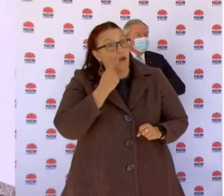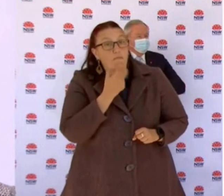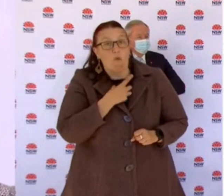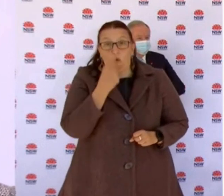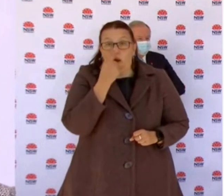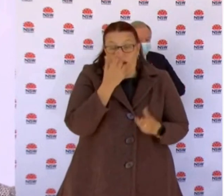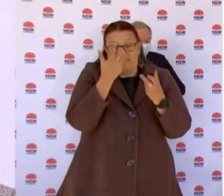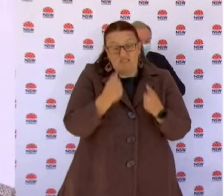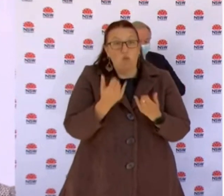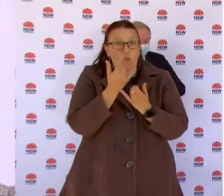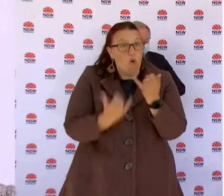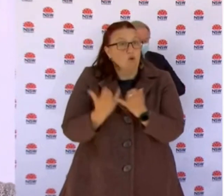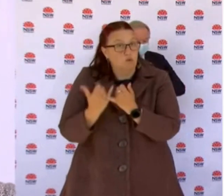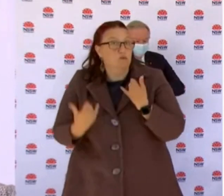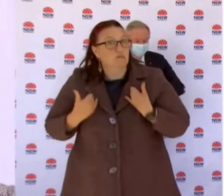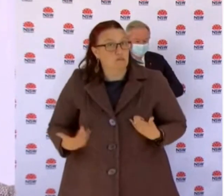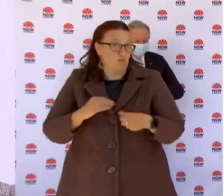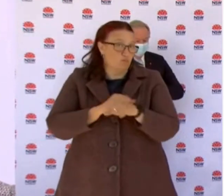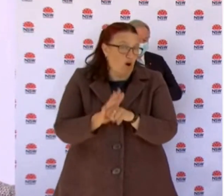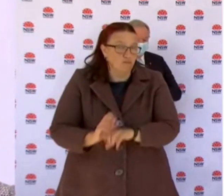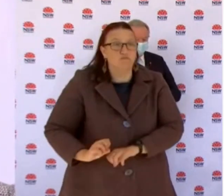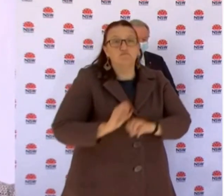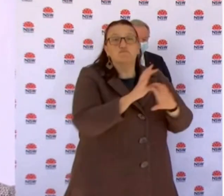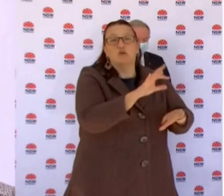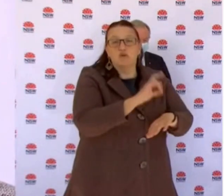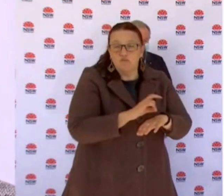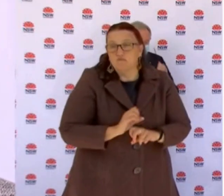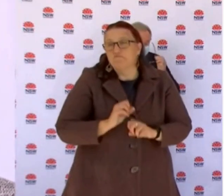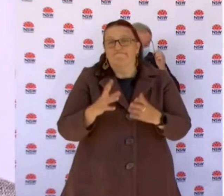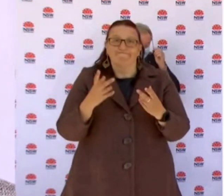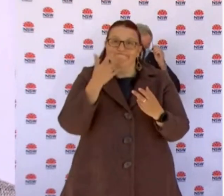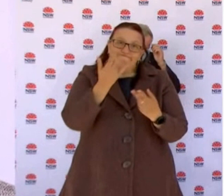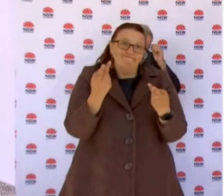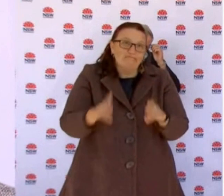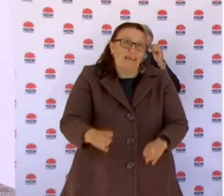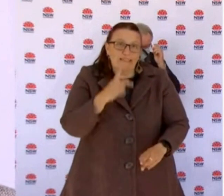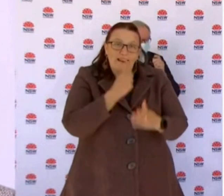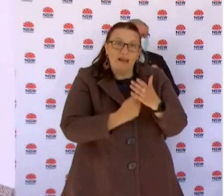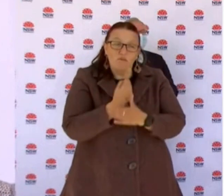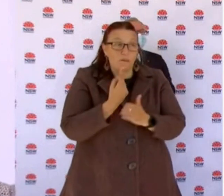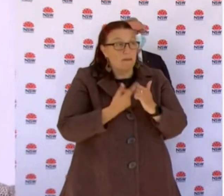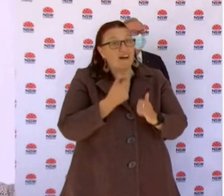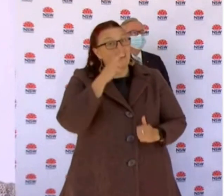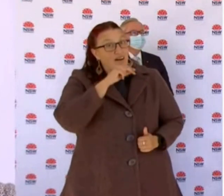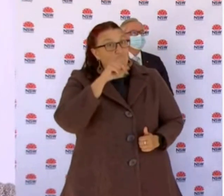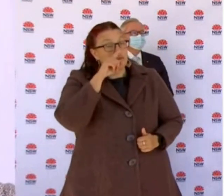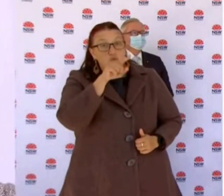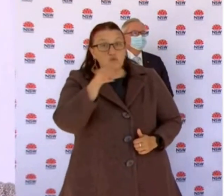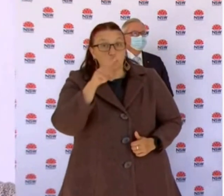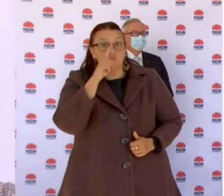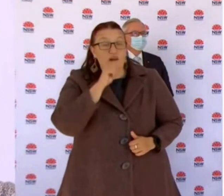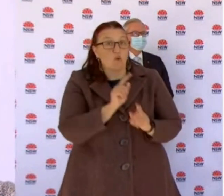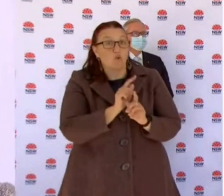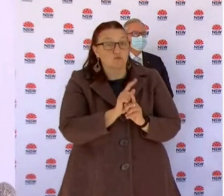severe outcomes from COVID, hospitalisation and deaths, I just want to remind young people that they too might